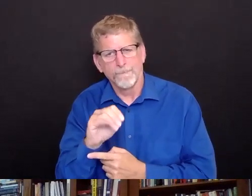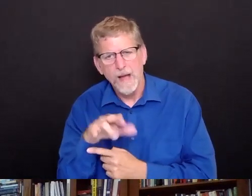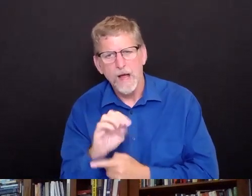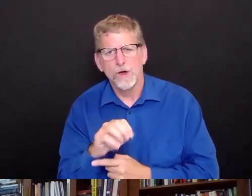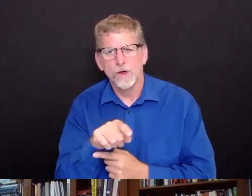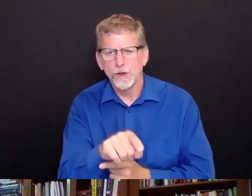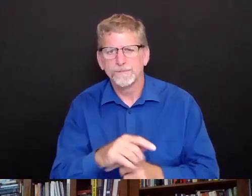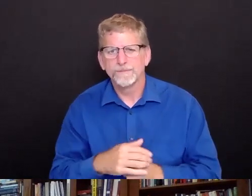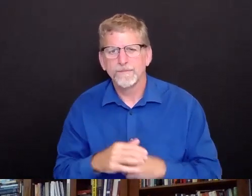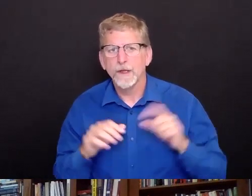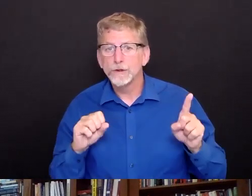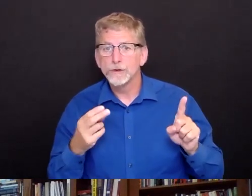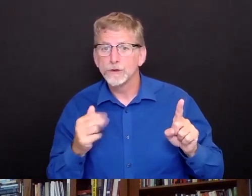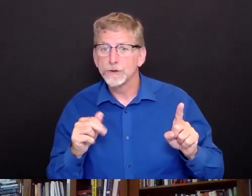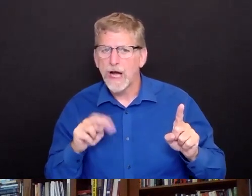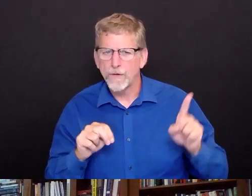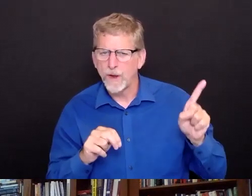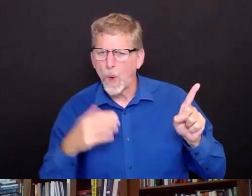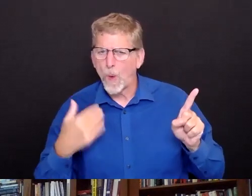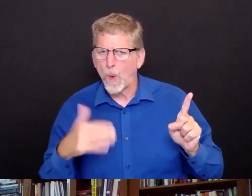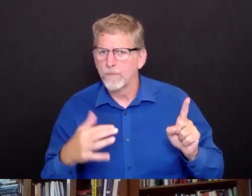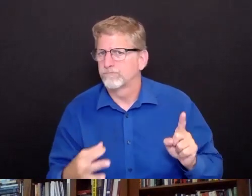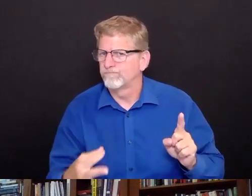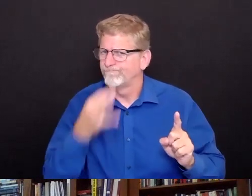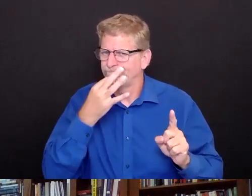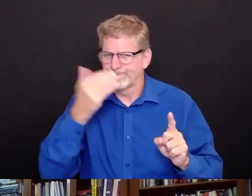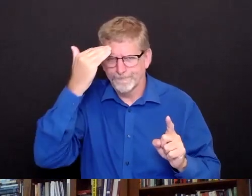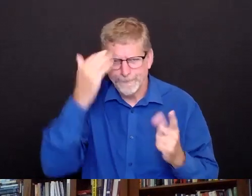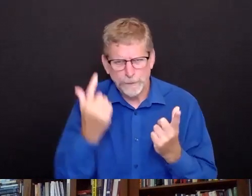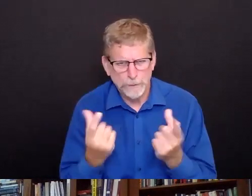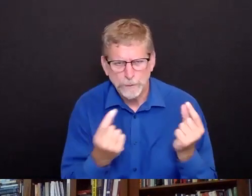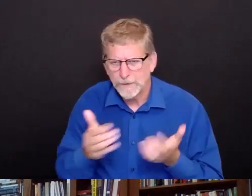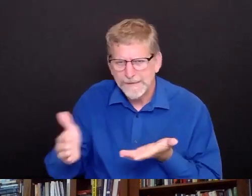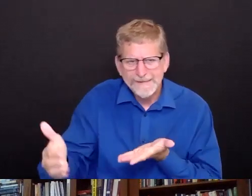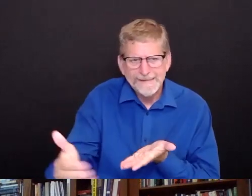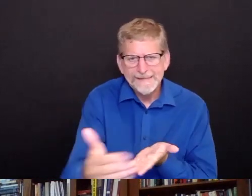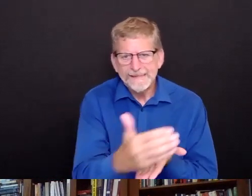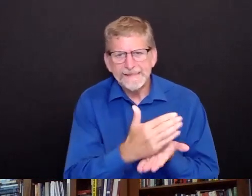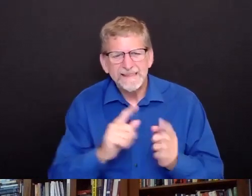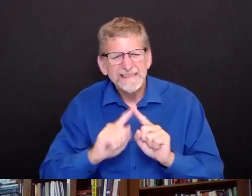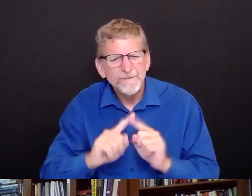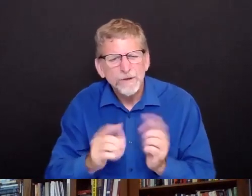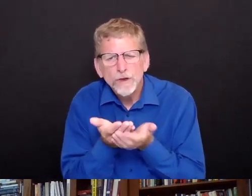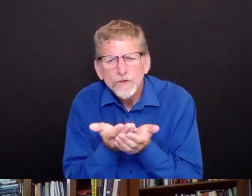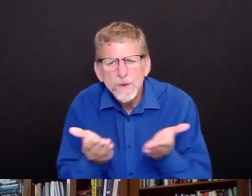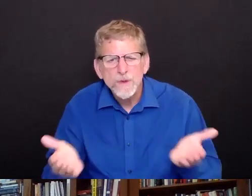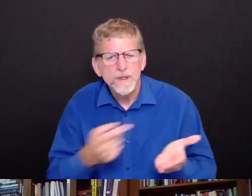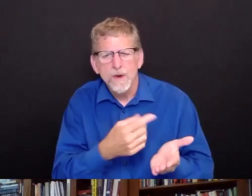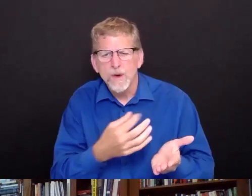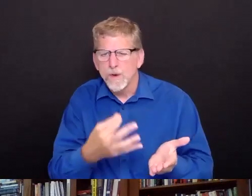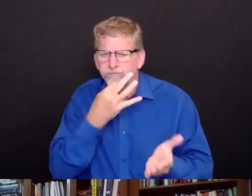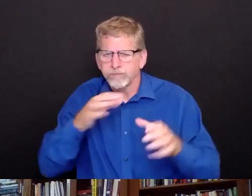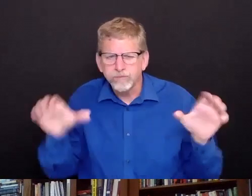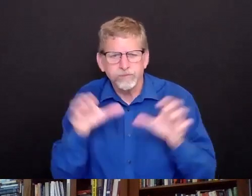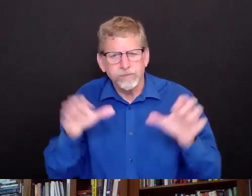so fortunate that she is on our team here, and she has done a lot to try to be sure everybody knows where to get that support